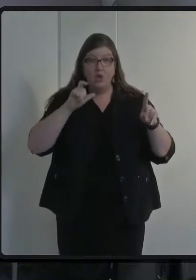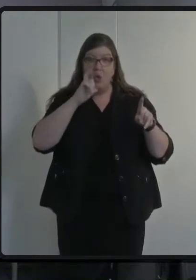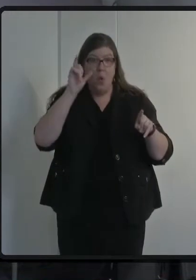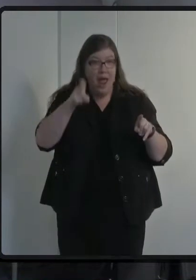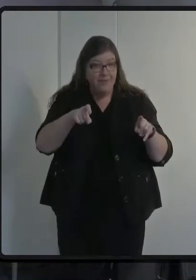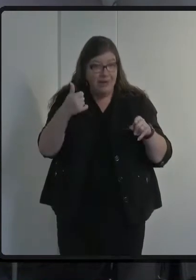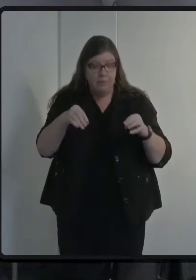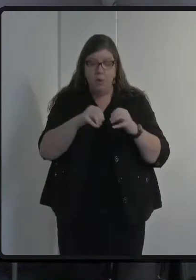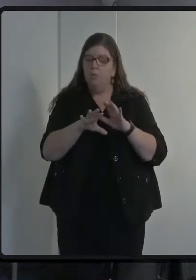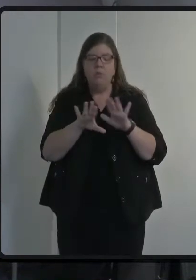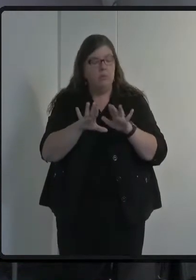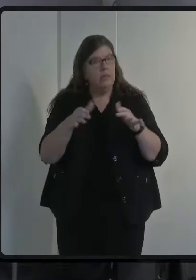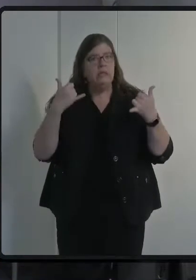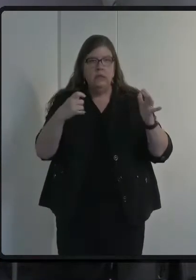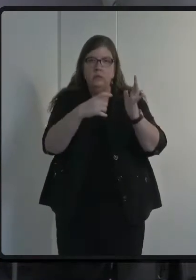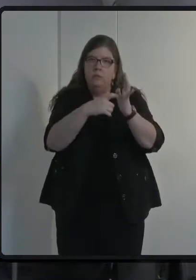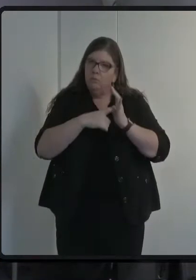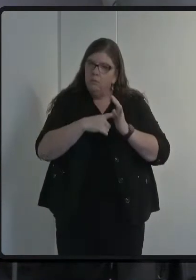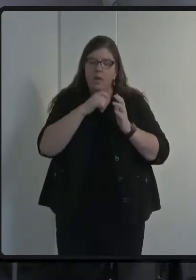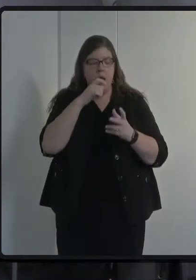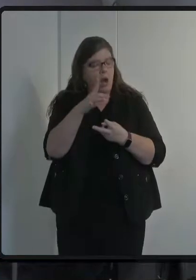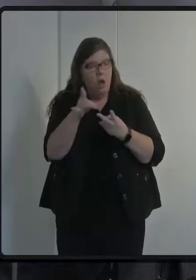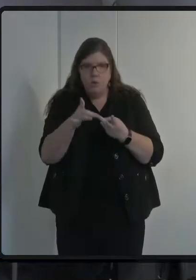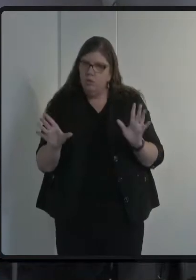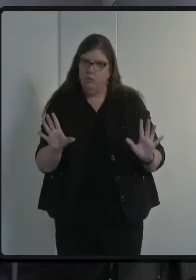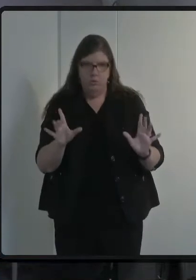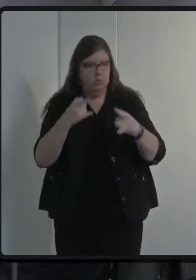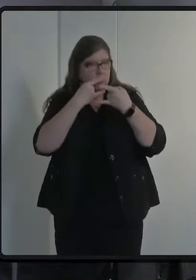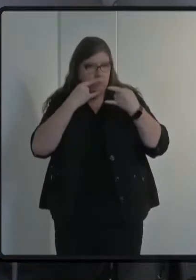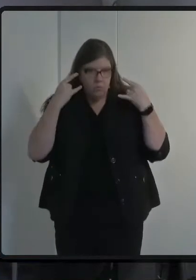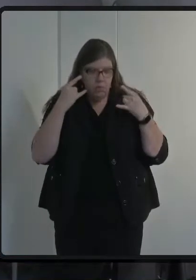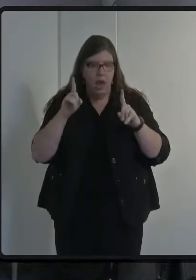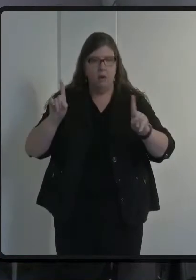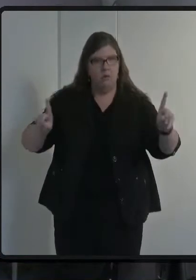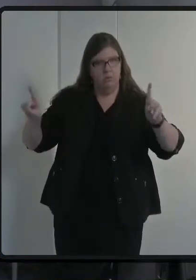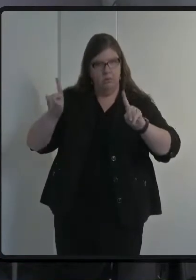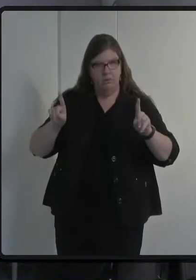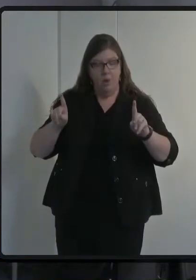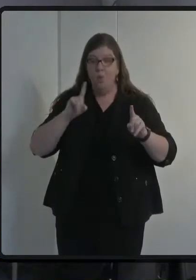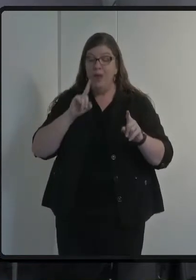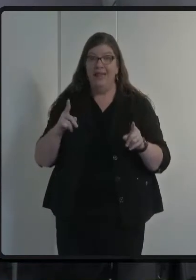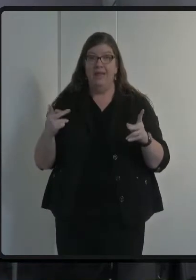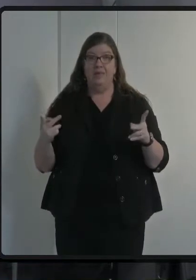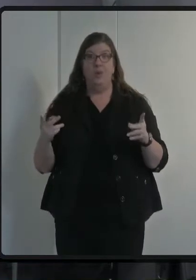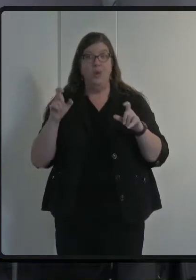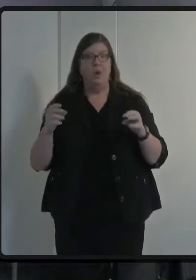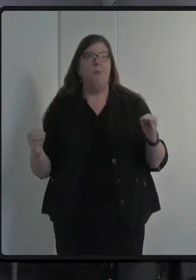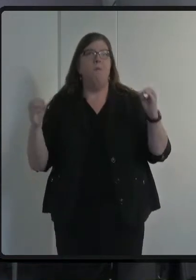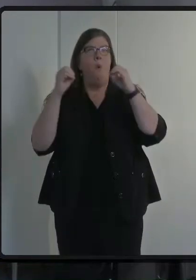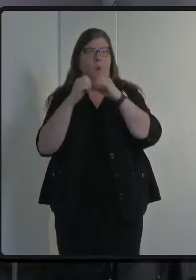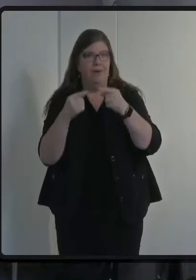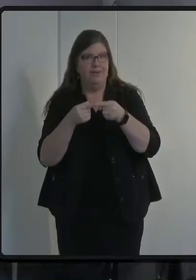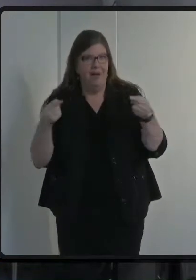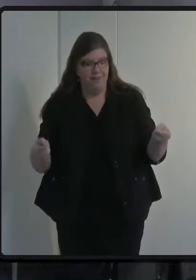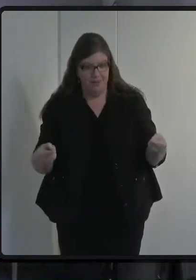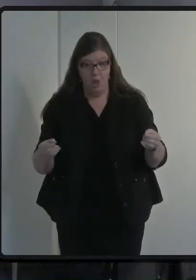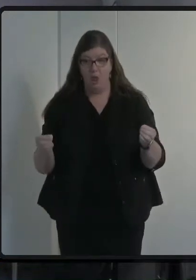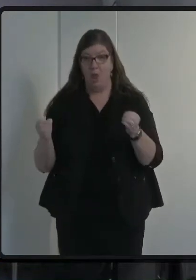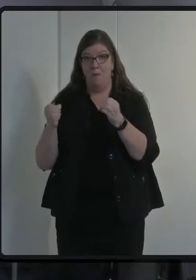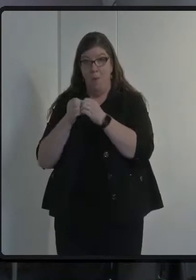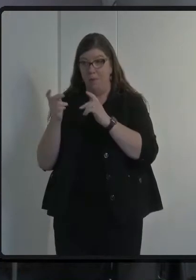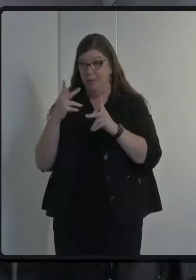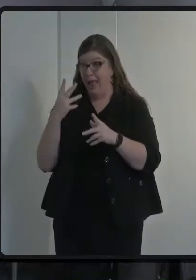become unnecessary or optional. In fact, quite the opposite is necessary. The more people